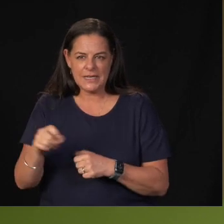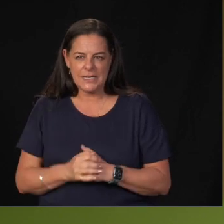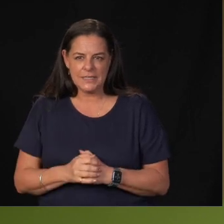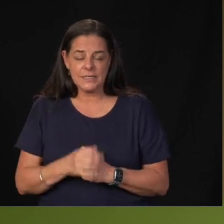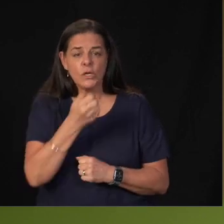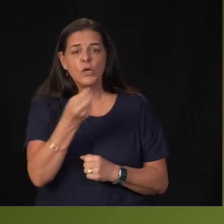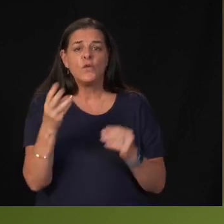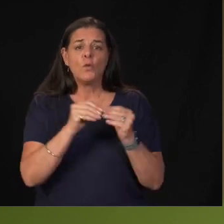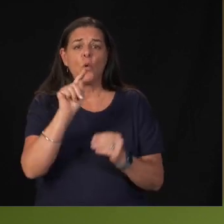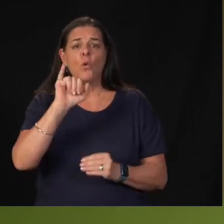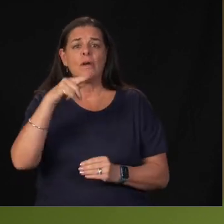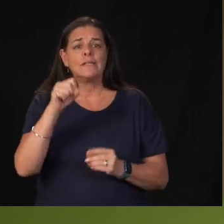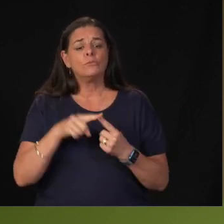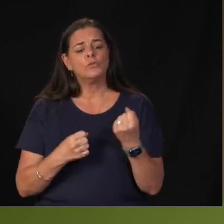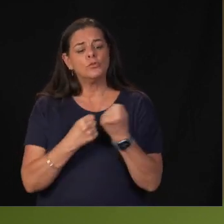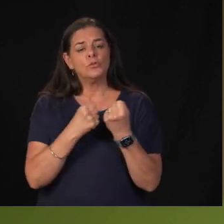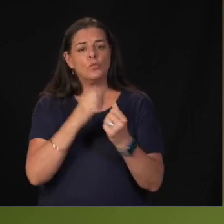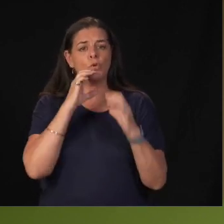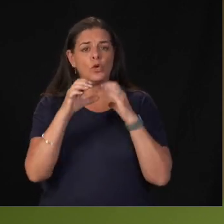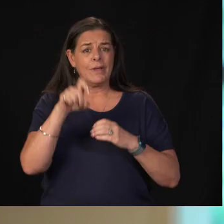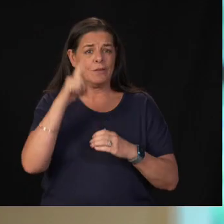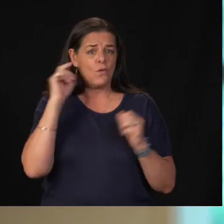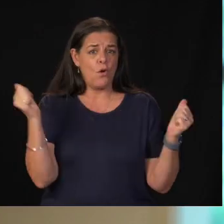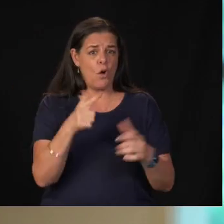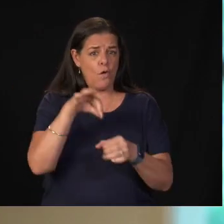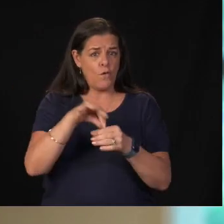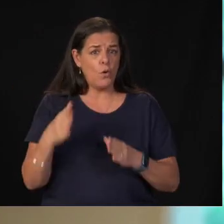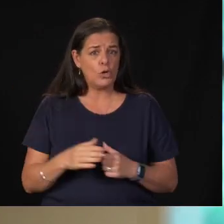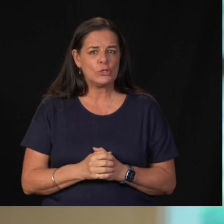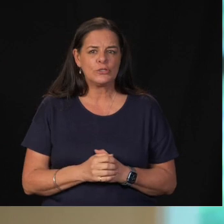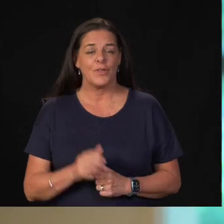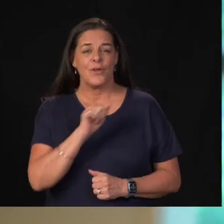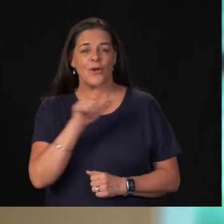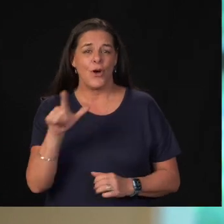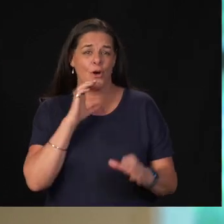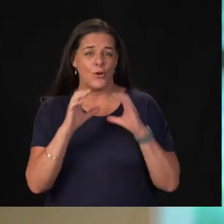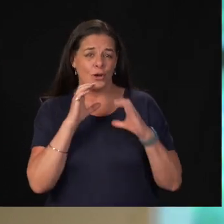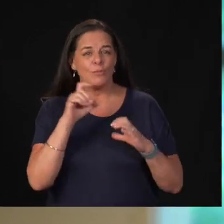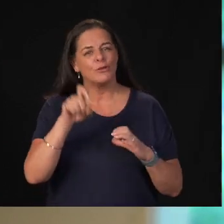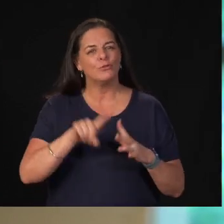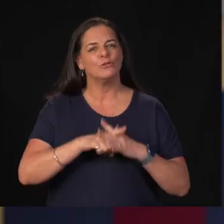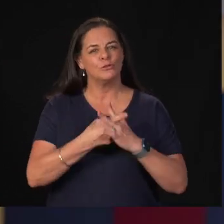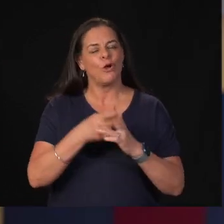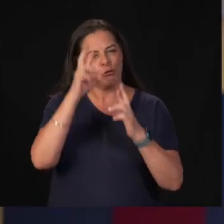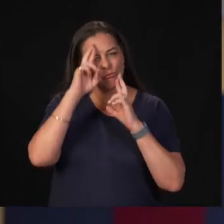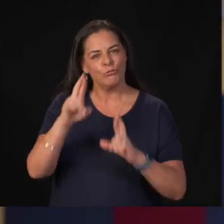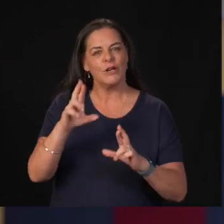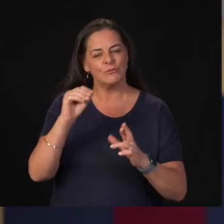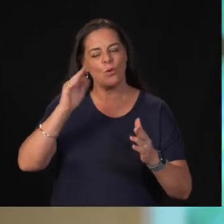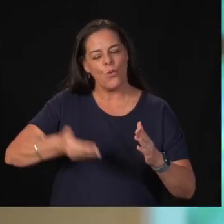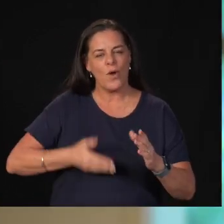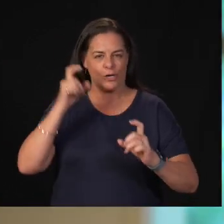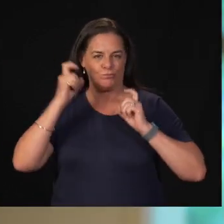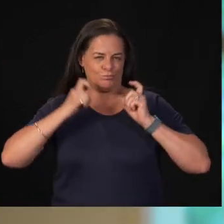few more tips for supporting the communication needs of all voters. All communication should begin with a respectful